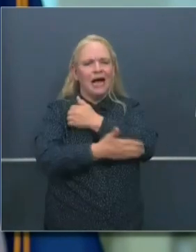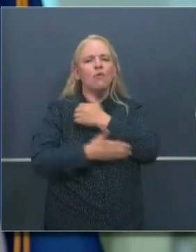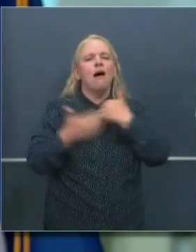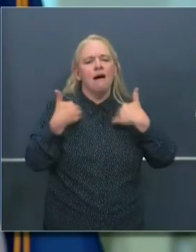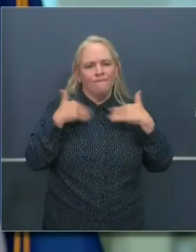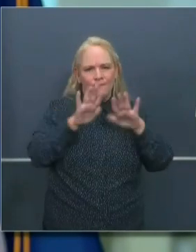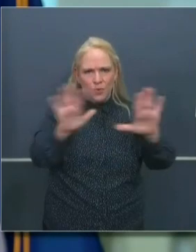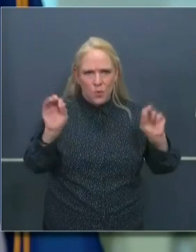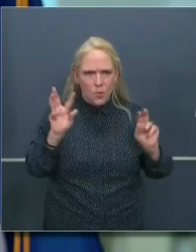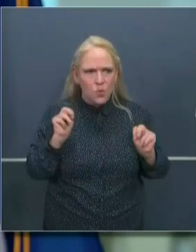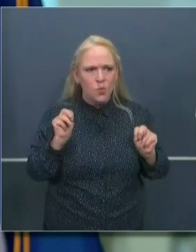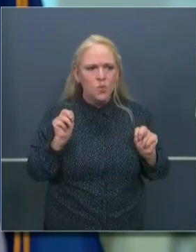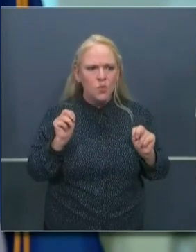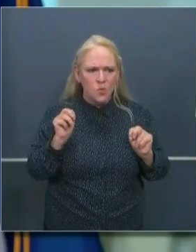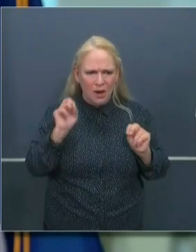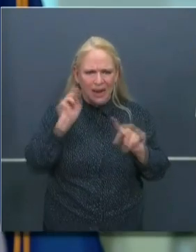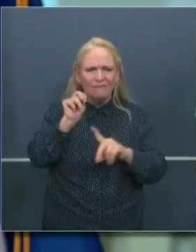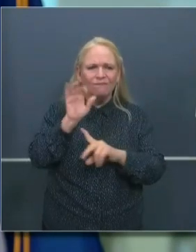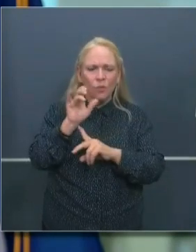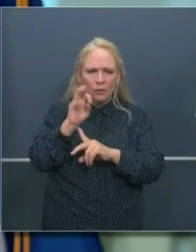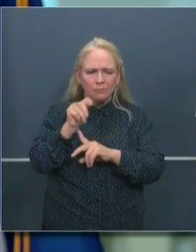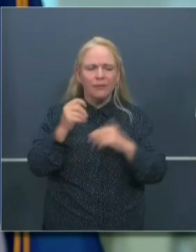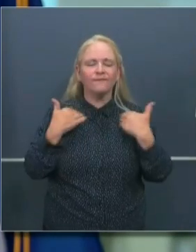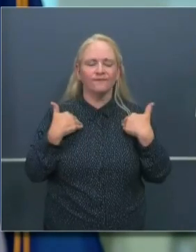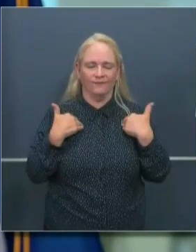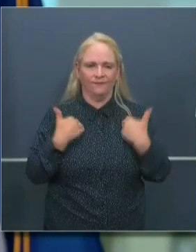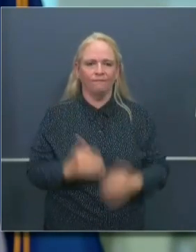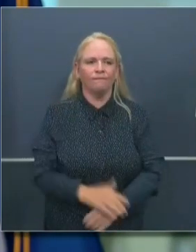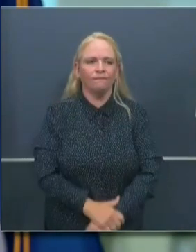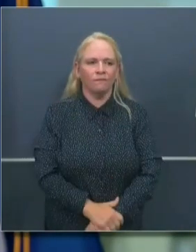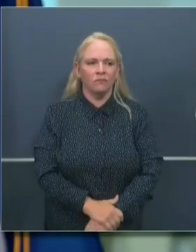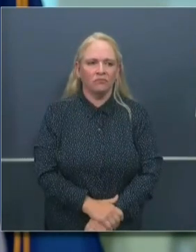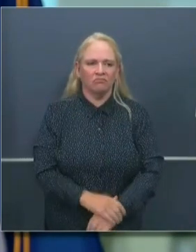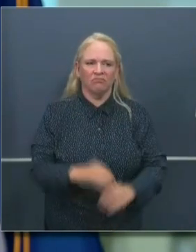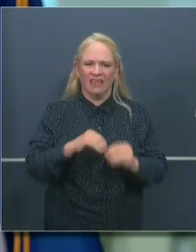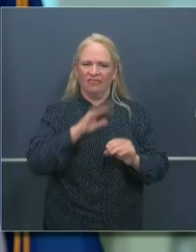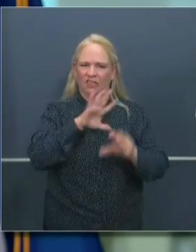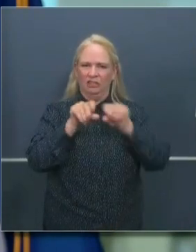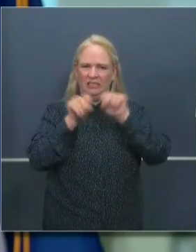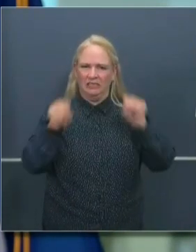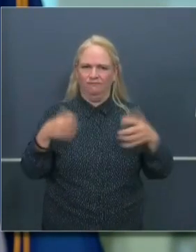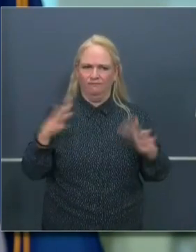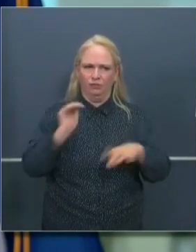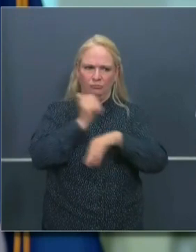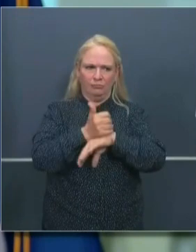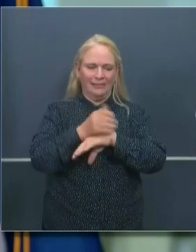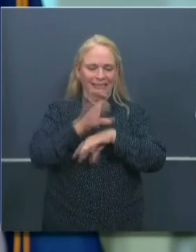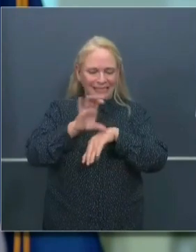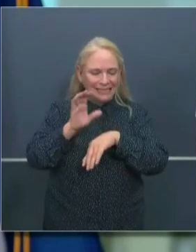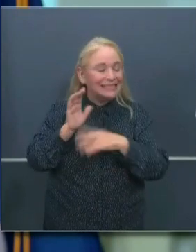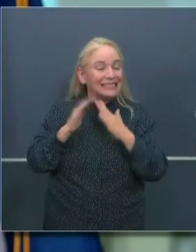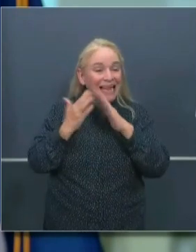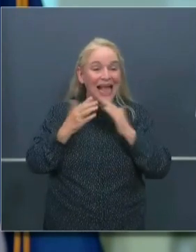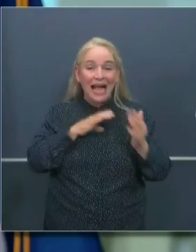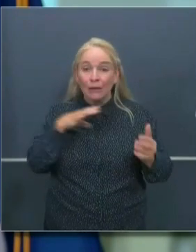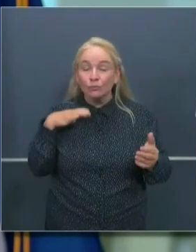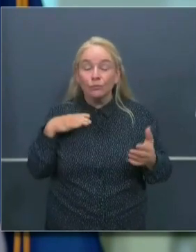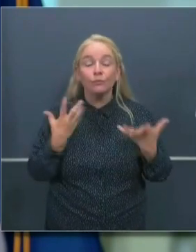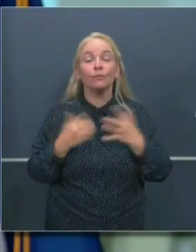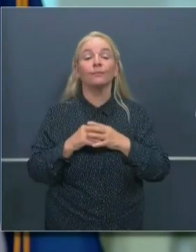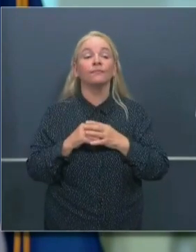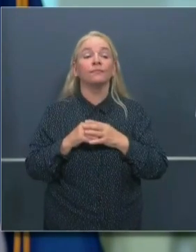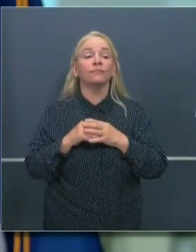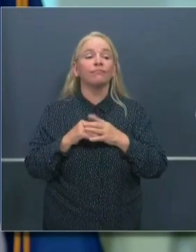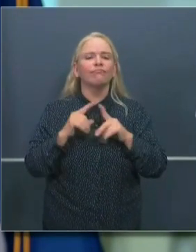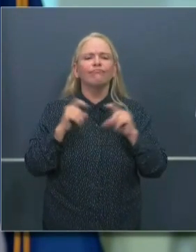concern. Many of the enforcement mechanisms that reside within cities reside within city councils, reside directly